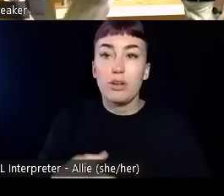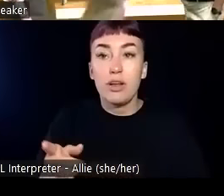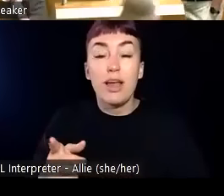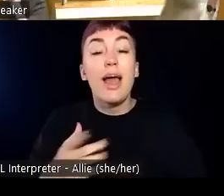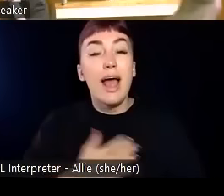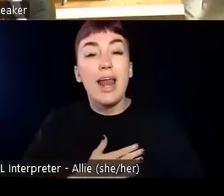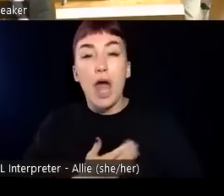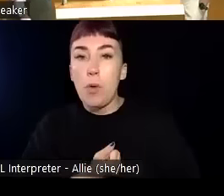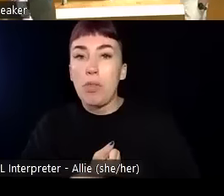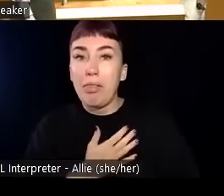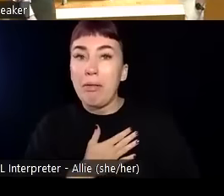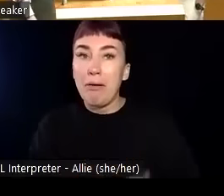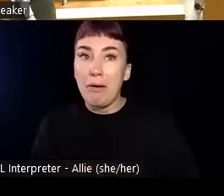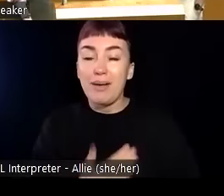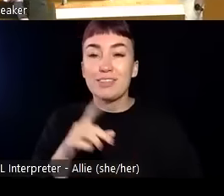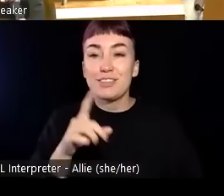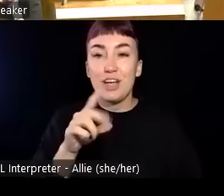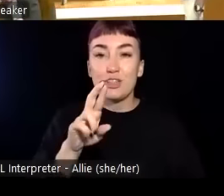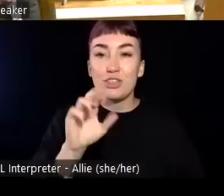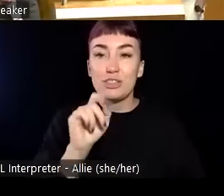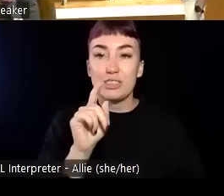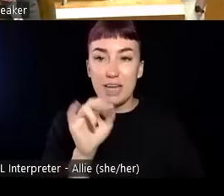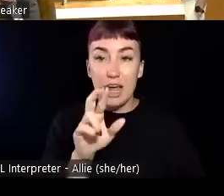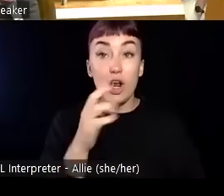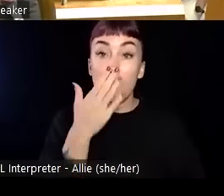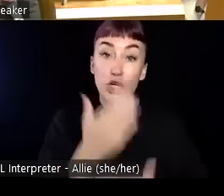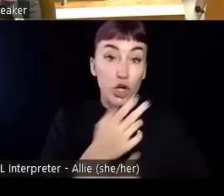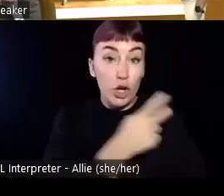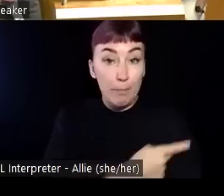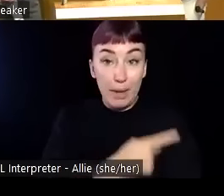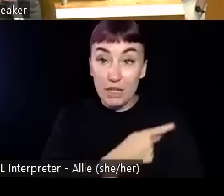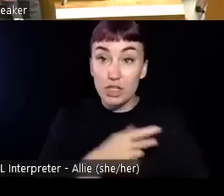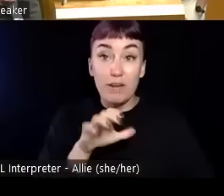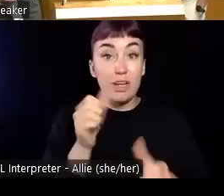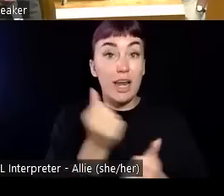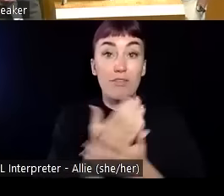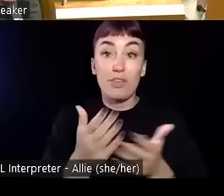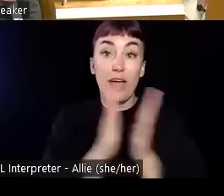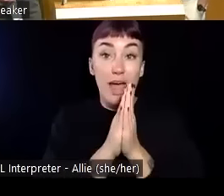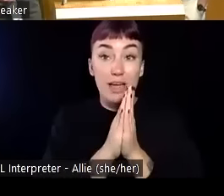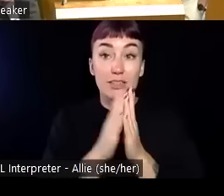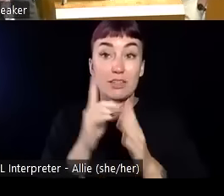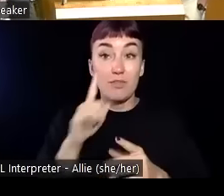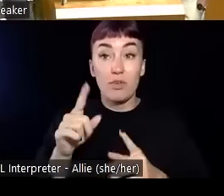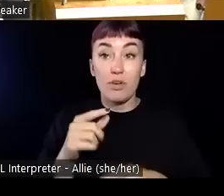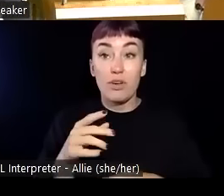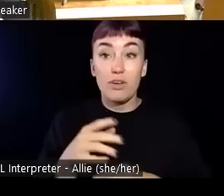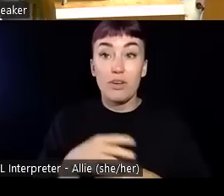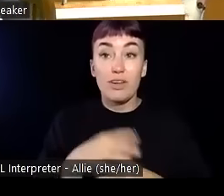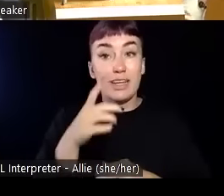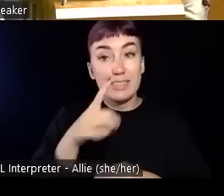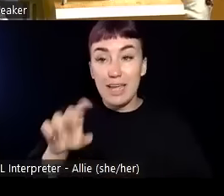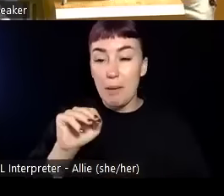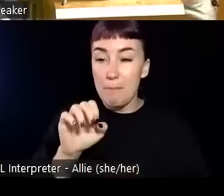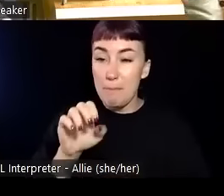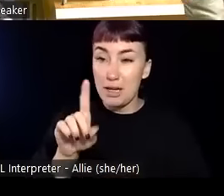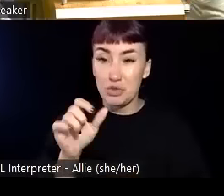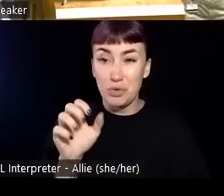Dr. Snyder that I have been a very good patient, and I've done everything you asked me to do, except for the damn MIND Mediterranean diet.